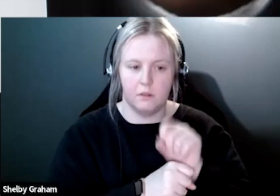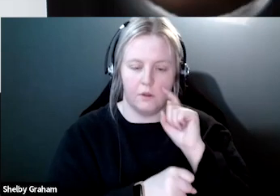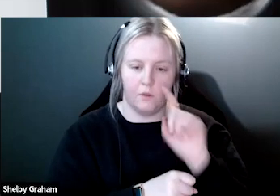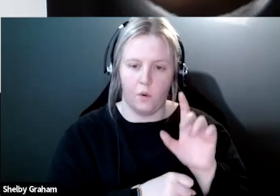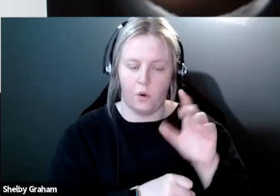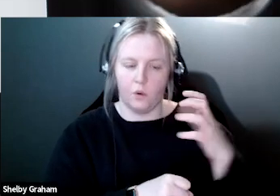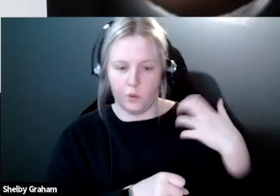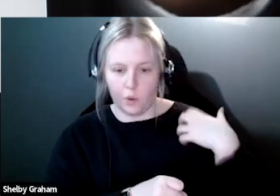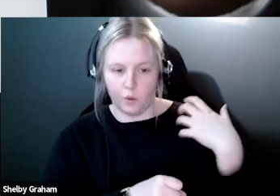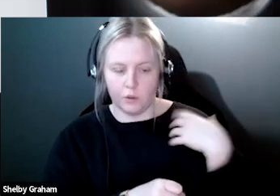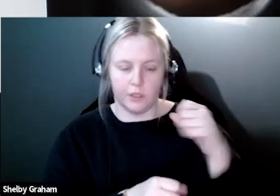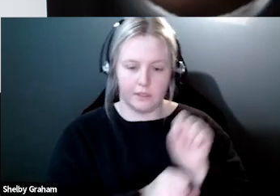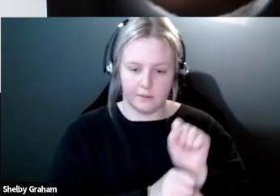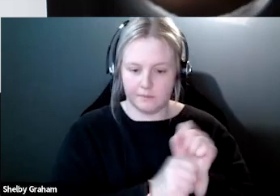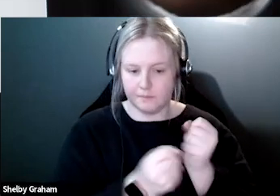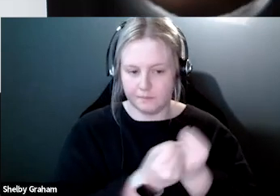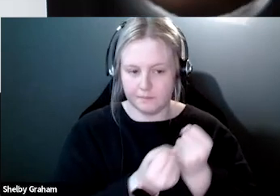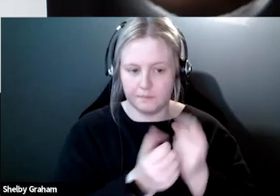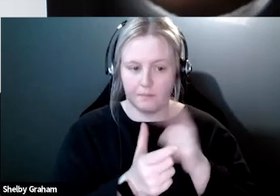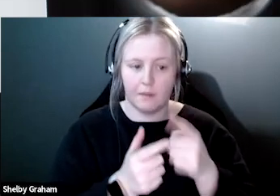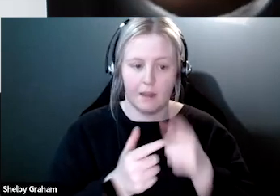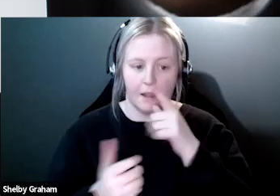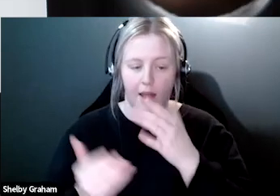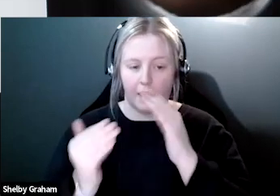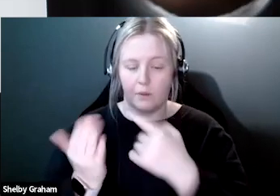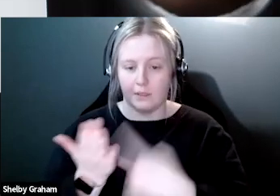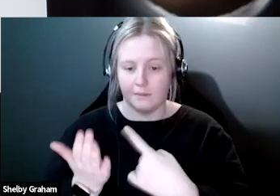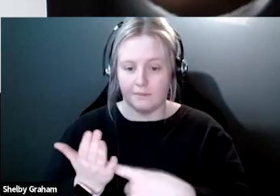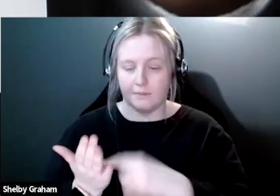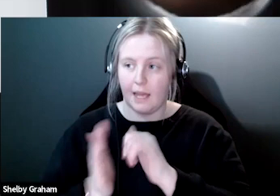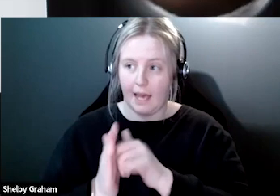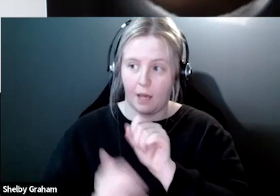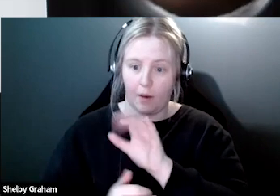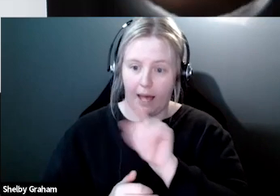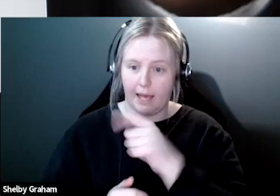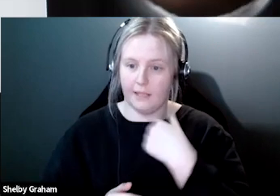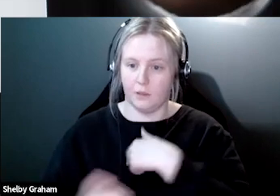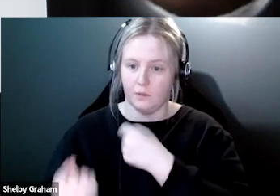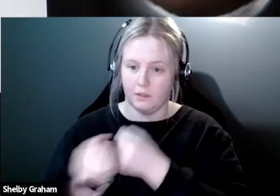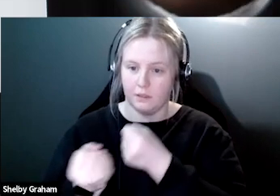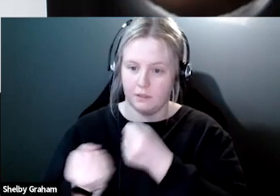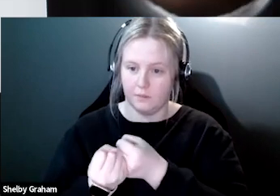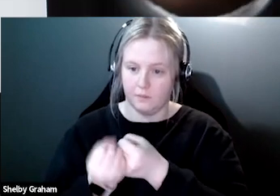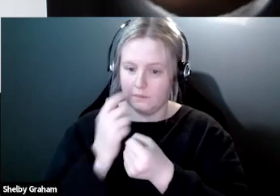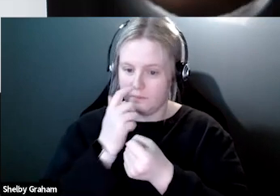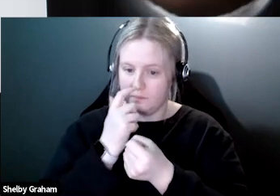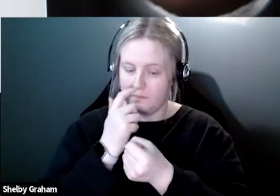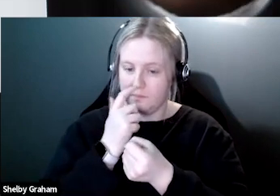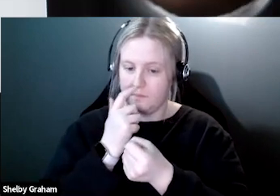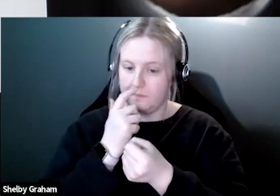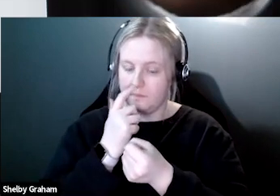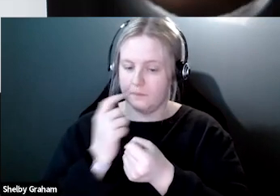then I will speak on how the ACT program is facilitating employers to operationalize inclusion in their organizations through my consulting